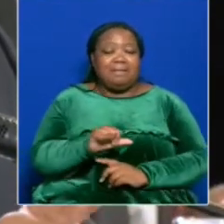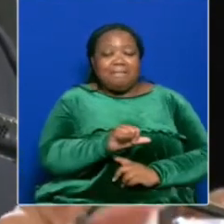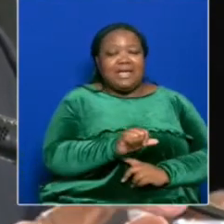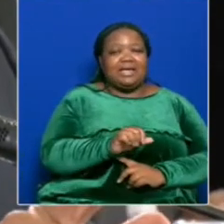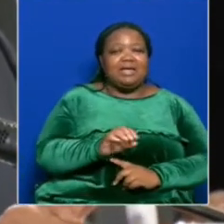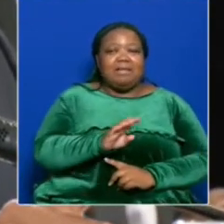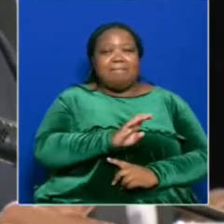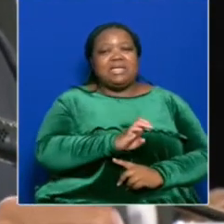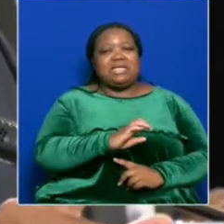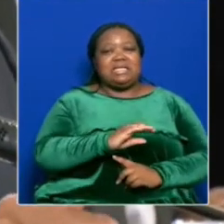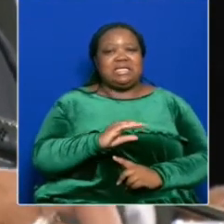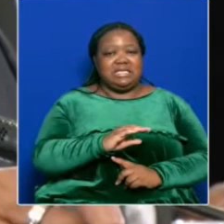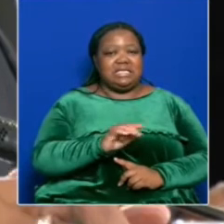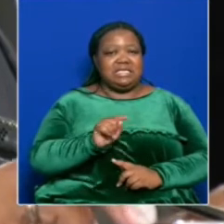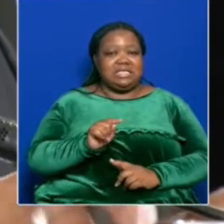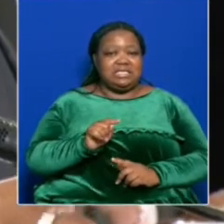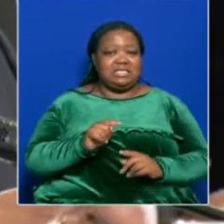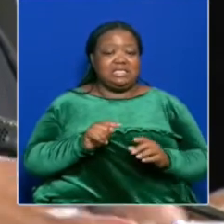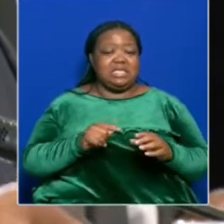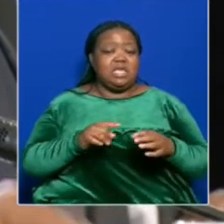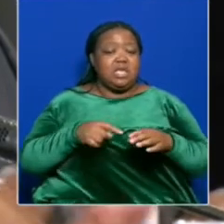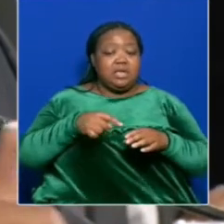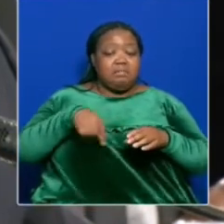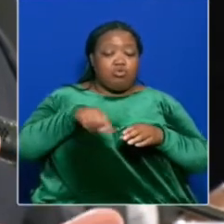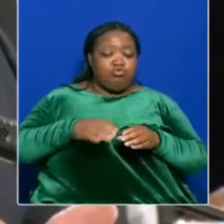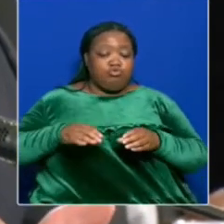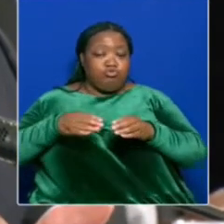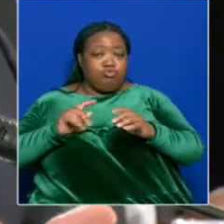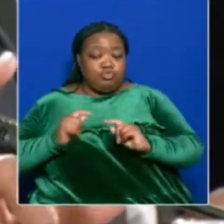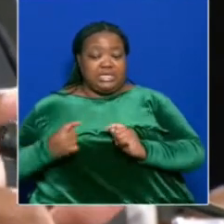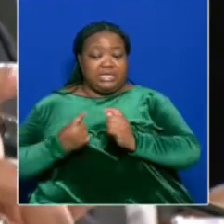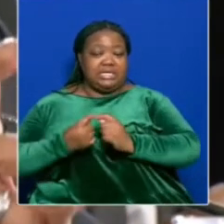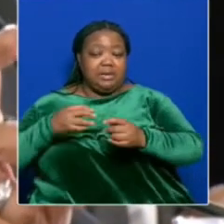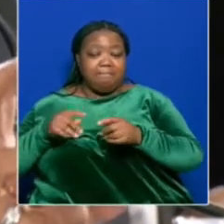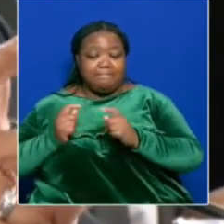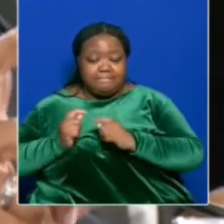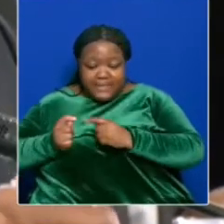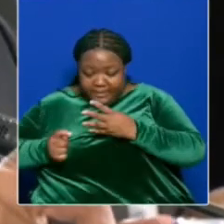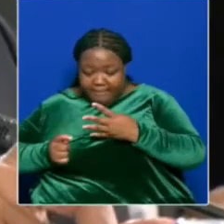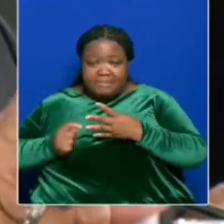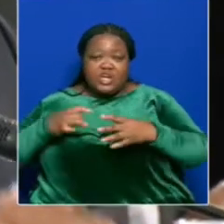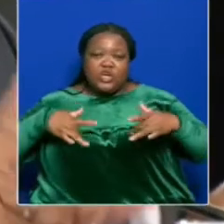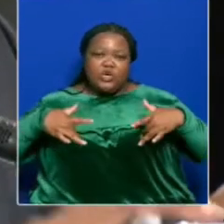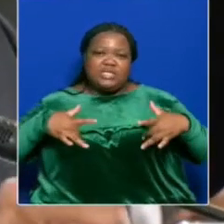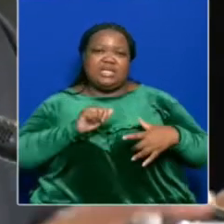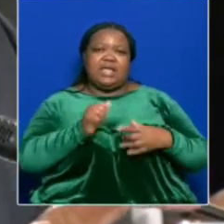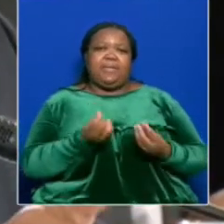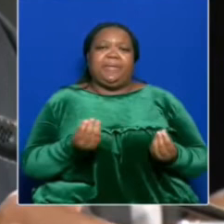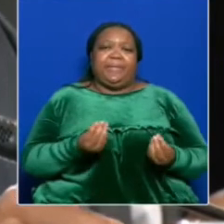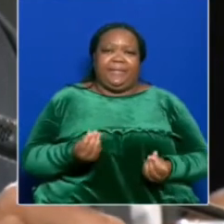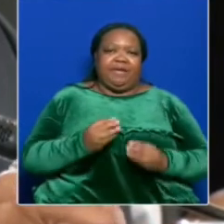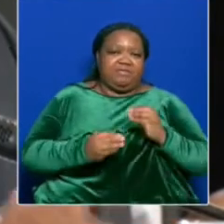the probity concerns. What does it mean for the process that you've described? Does it mean the BEC did